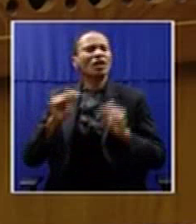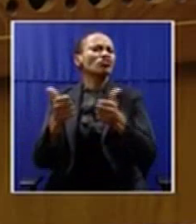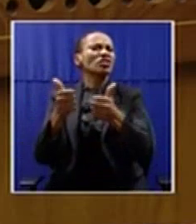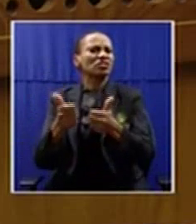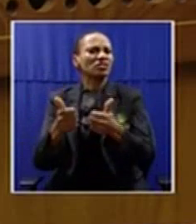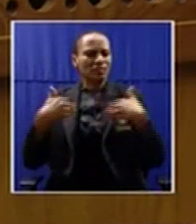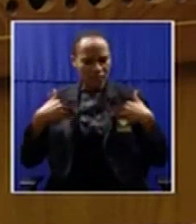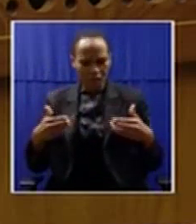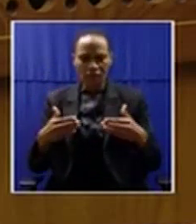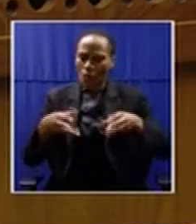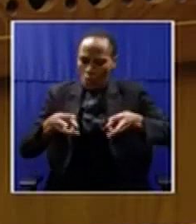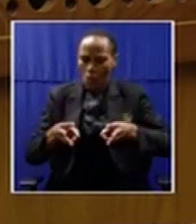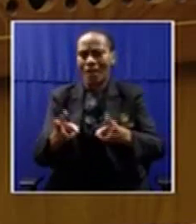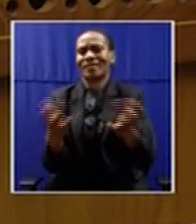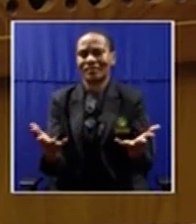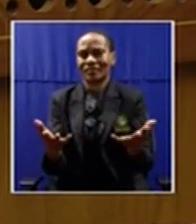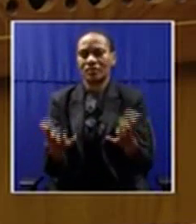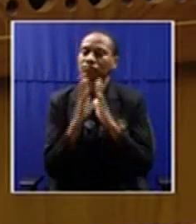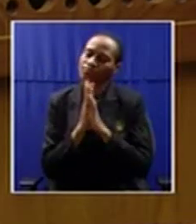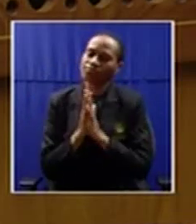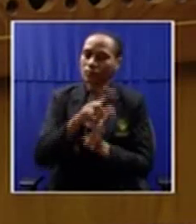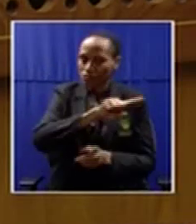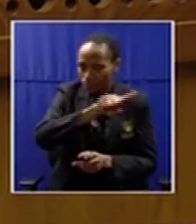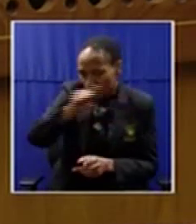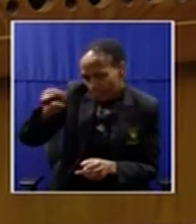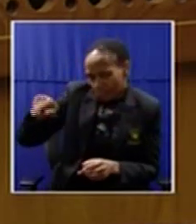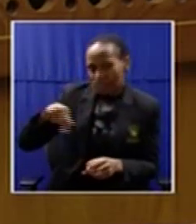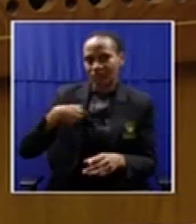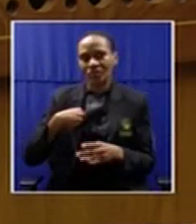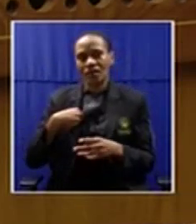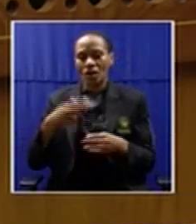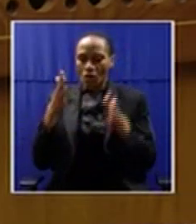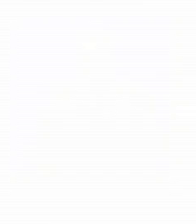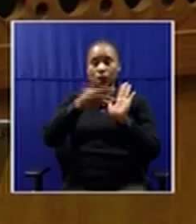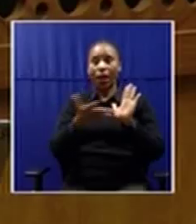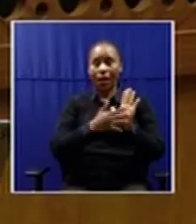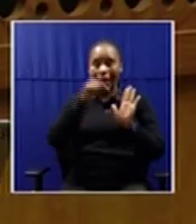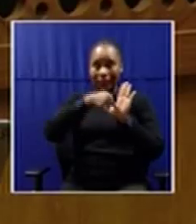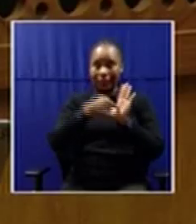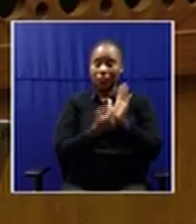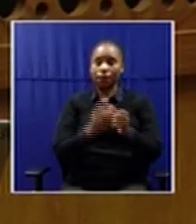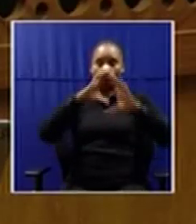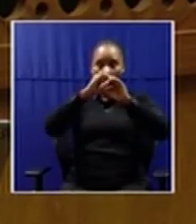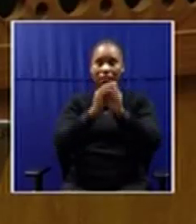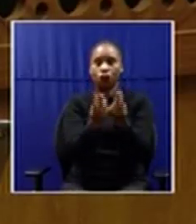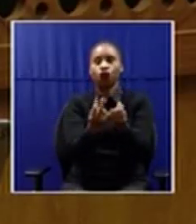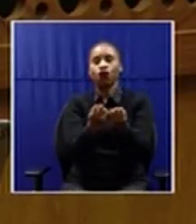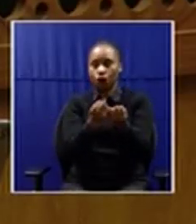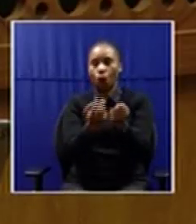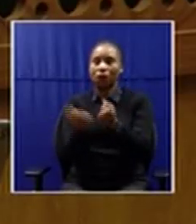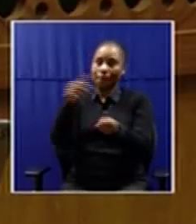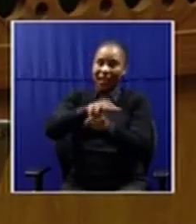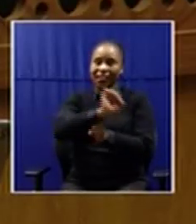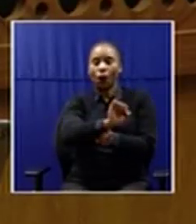journey, and I would like us to take this journey together. Each minister